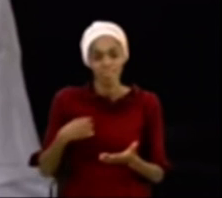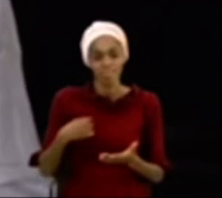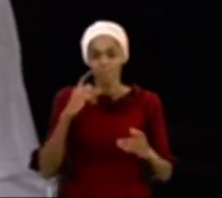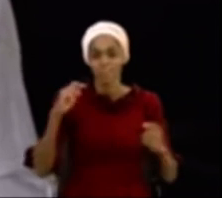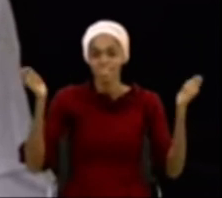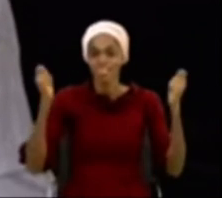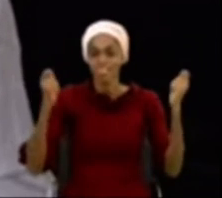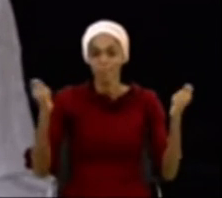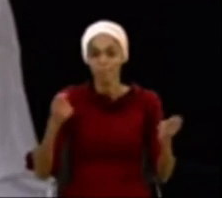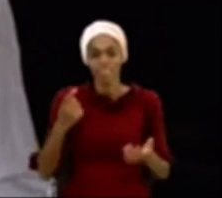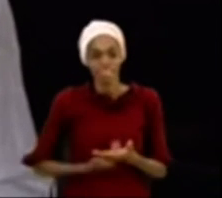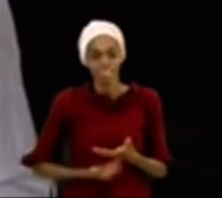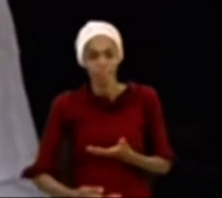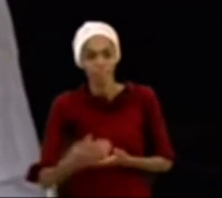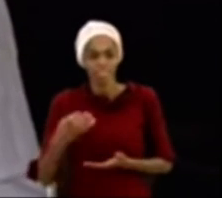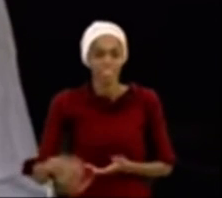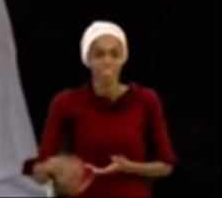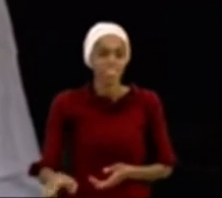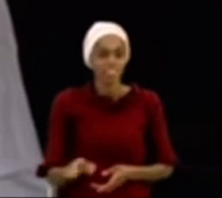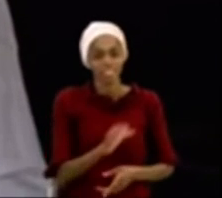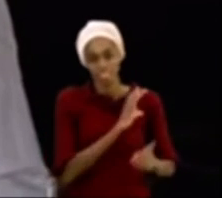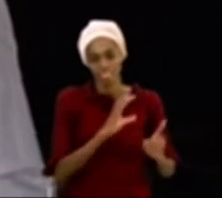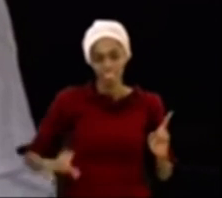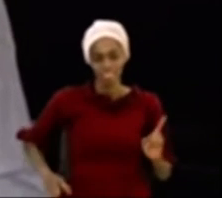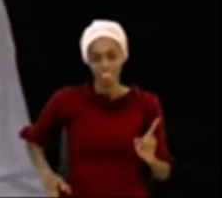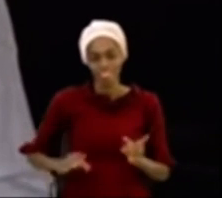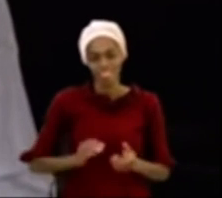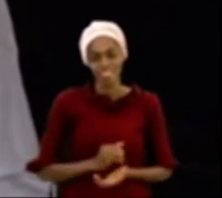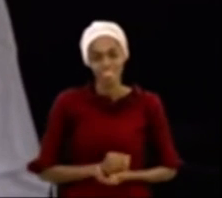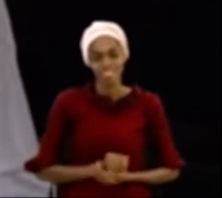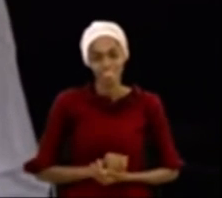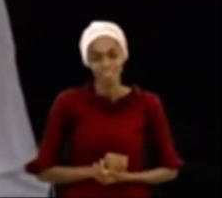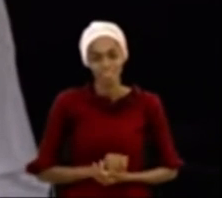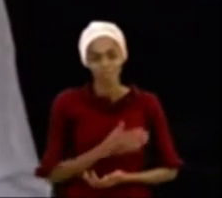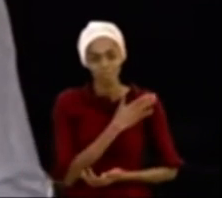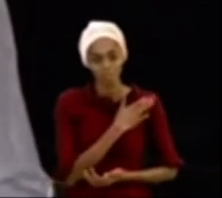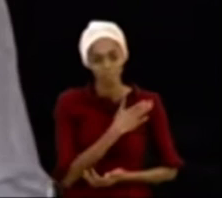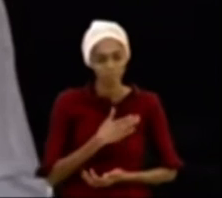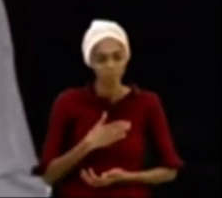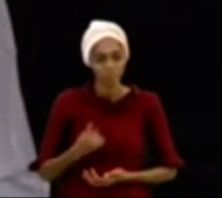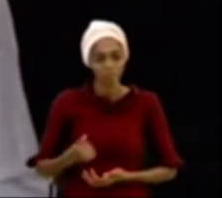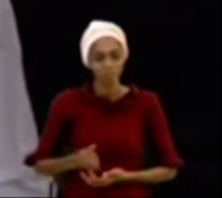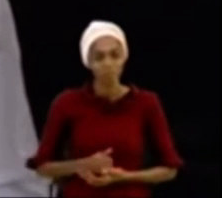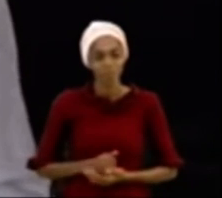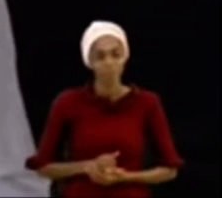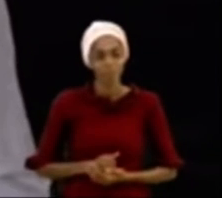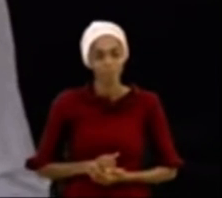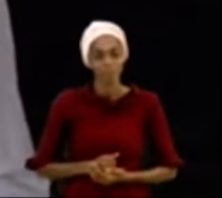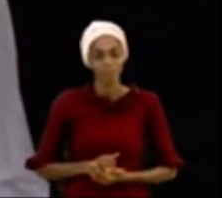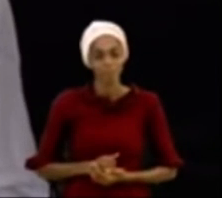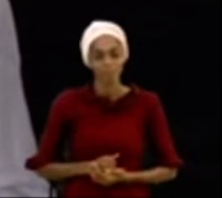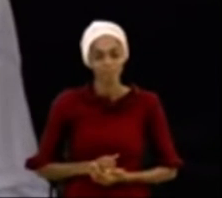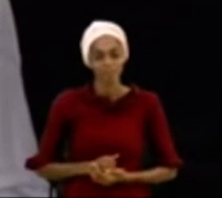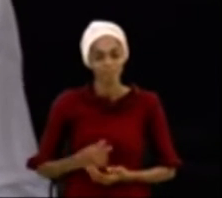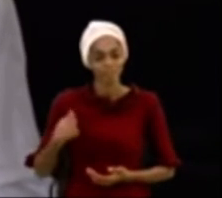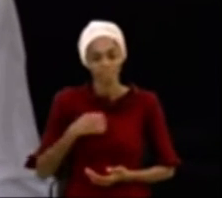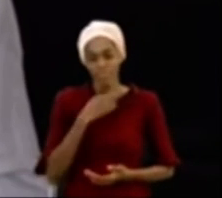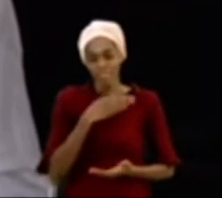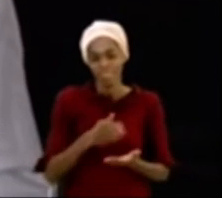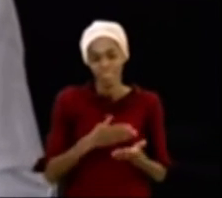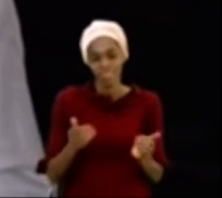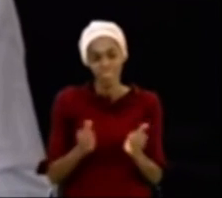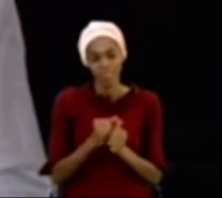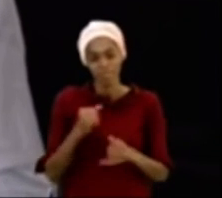And just the word joy reminds me. Hear the joyful sound reminds me of the old hymn